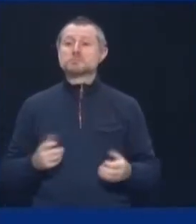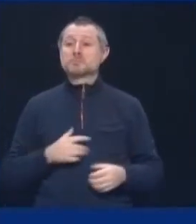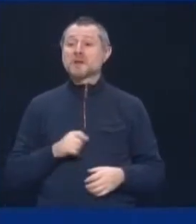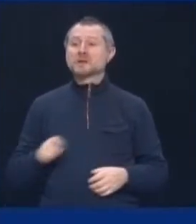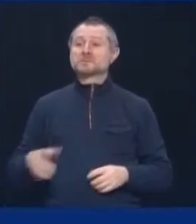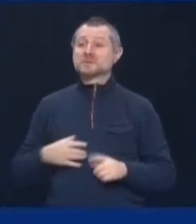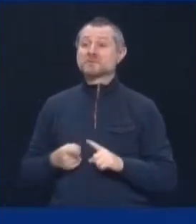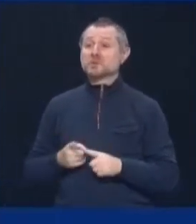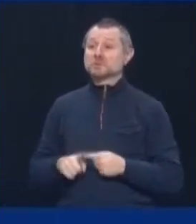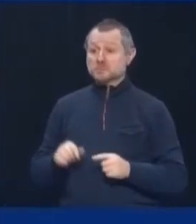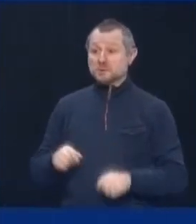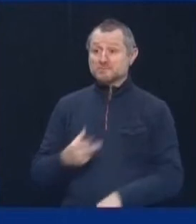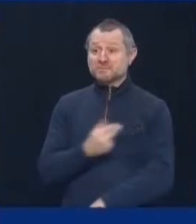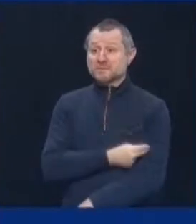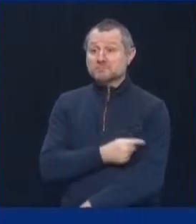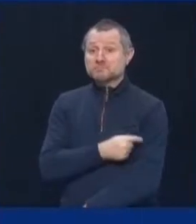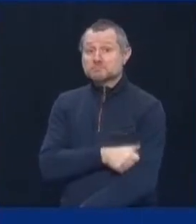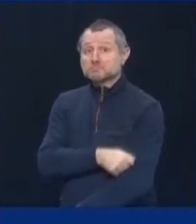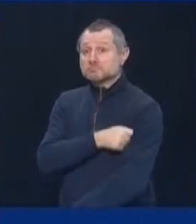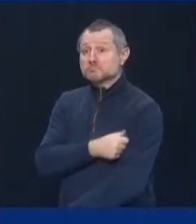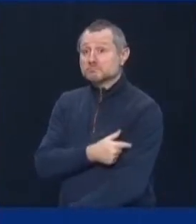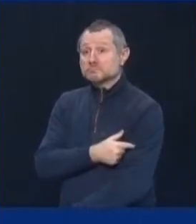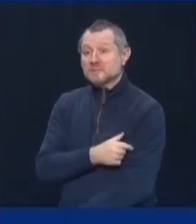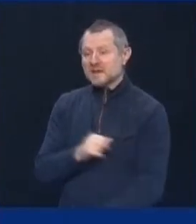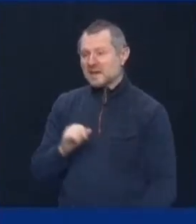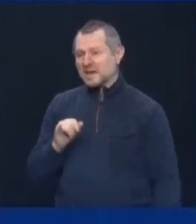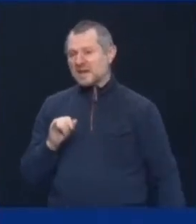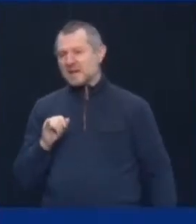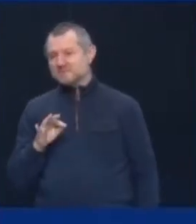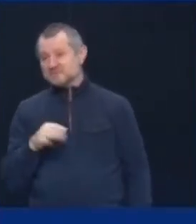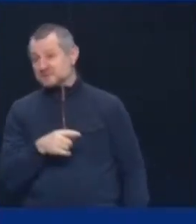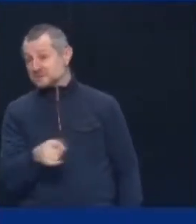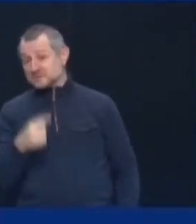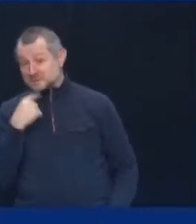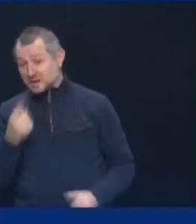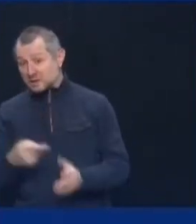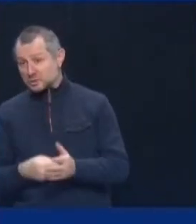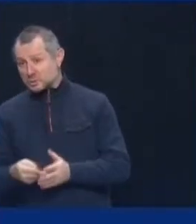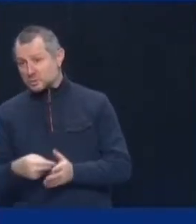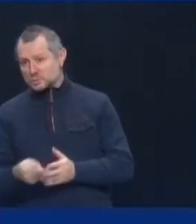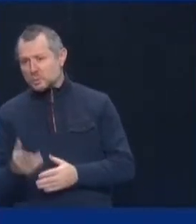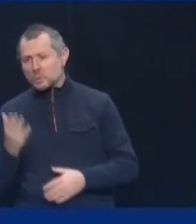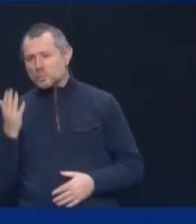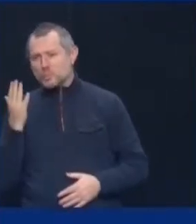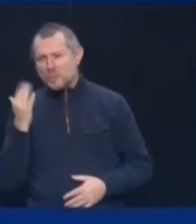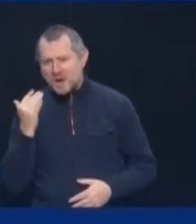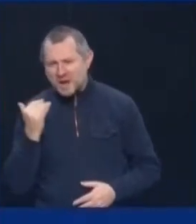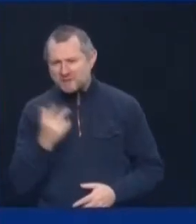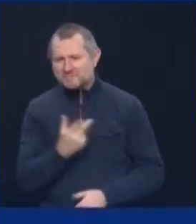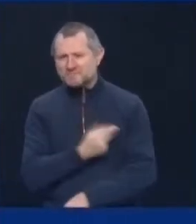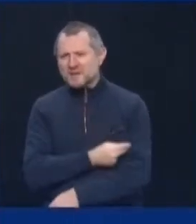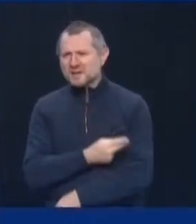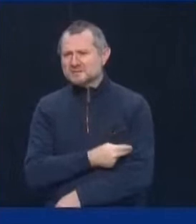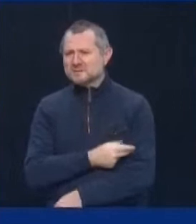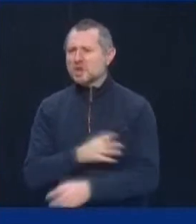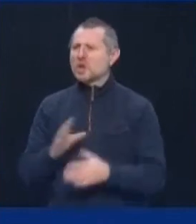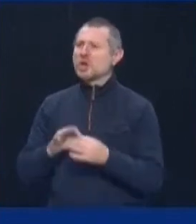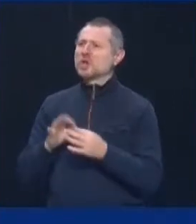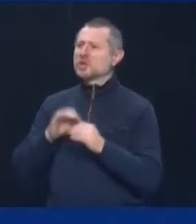If there was nothing to worry about, like he told the people, why would you want a vaccine?